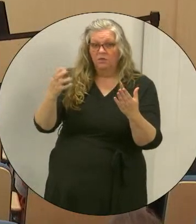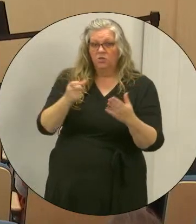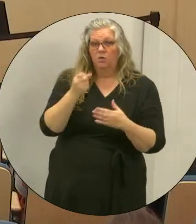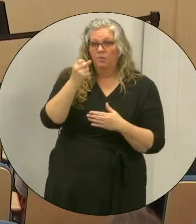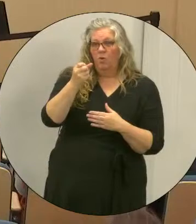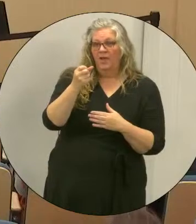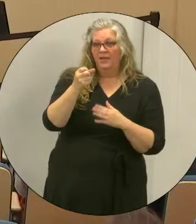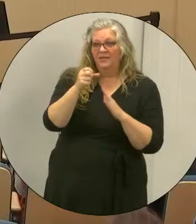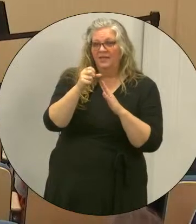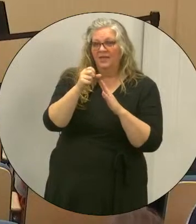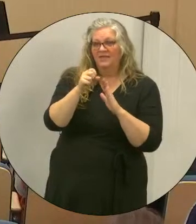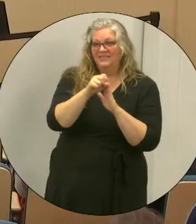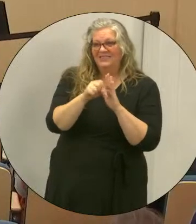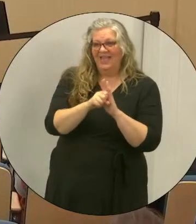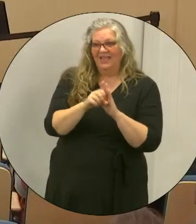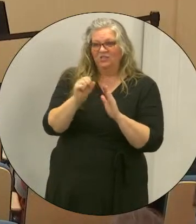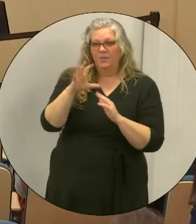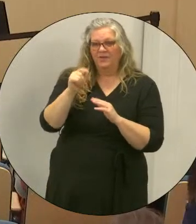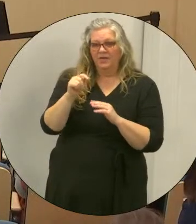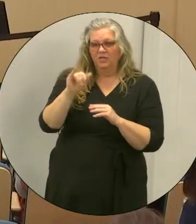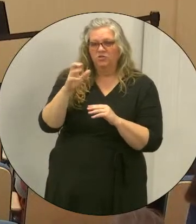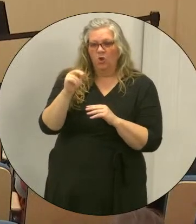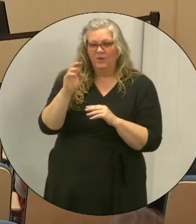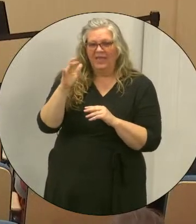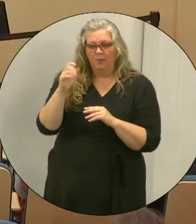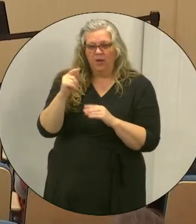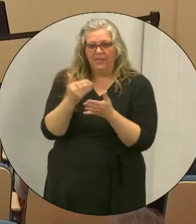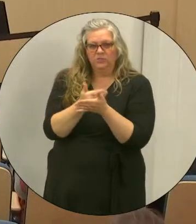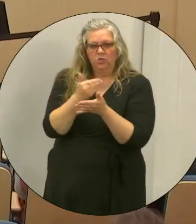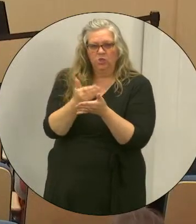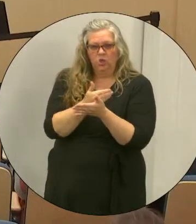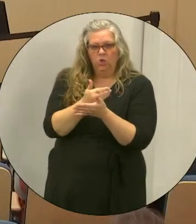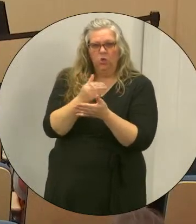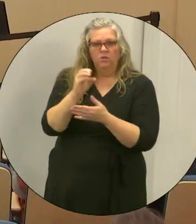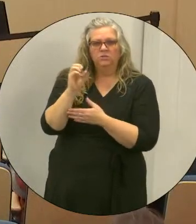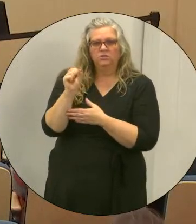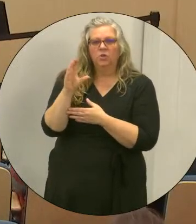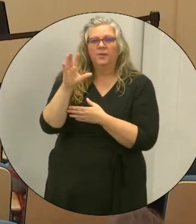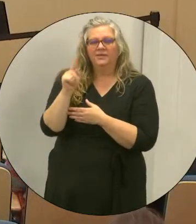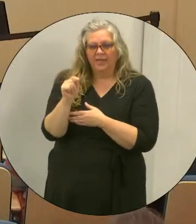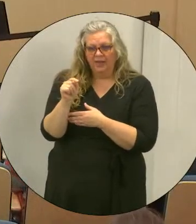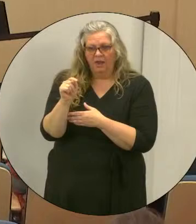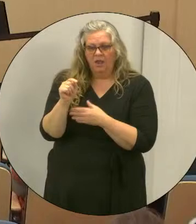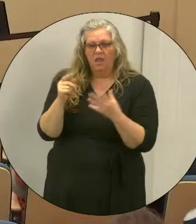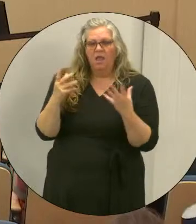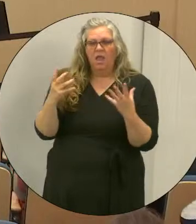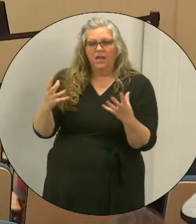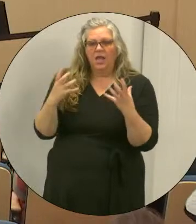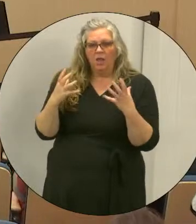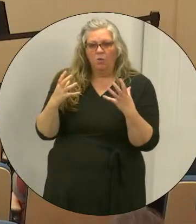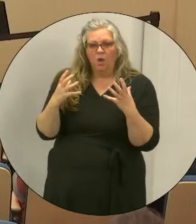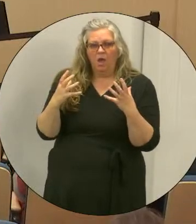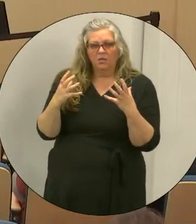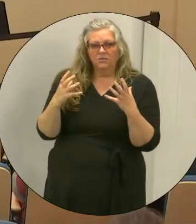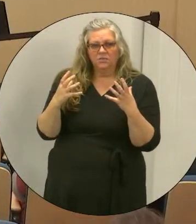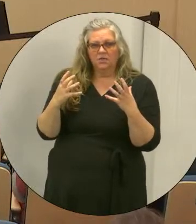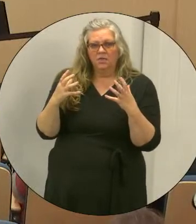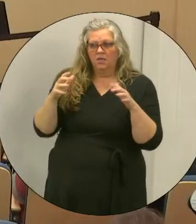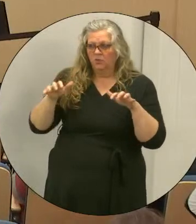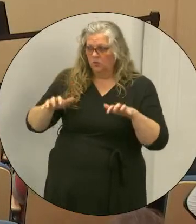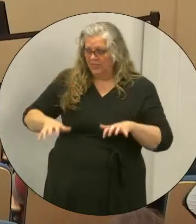State Superintendent Joan Ebert as our new superintendent. And I would like to state to our